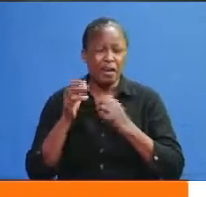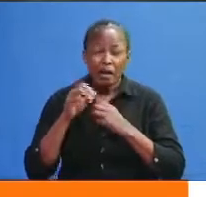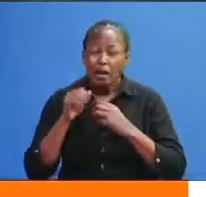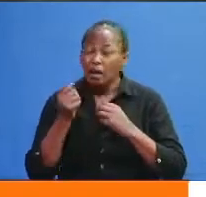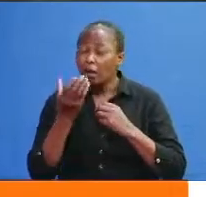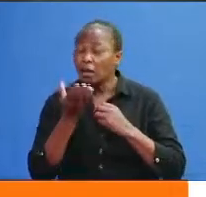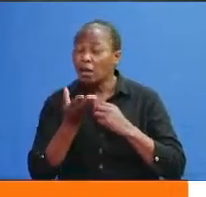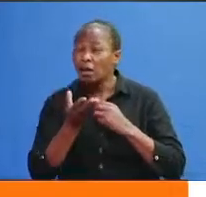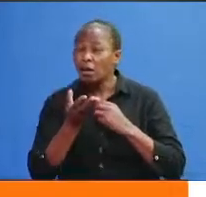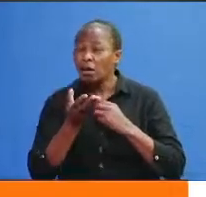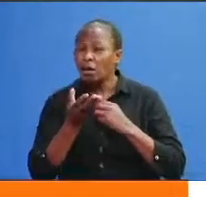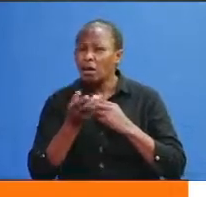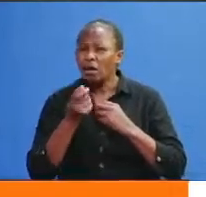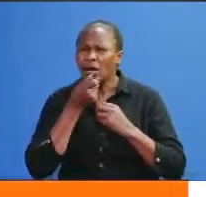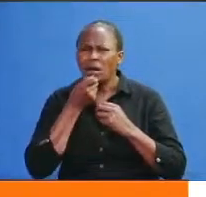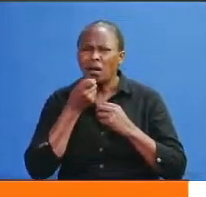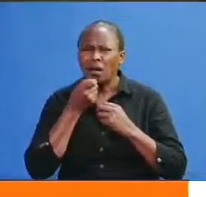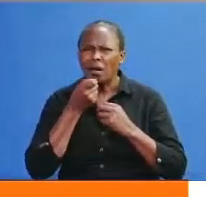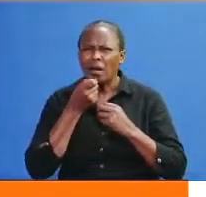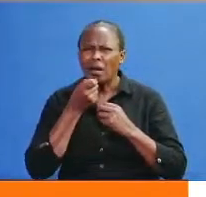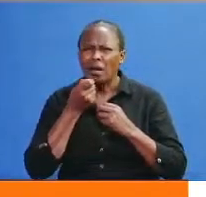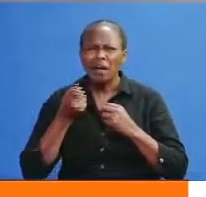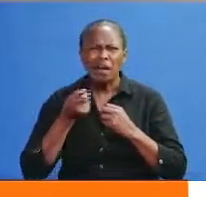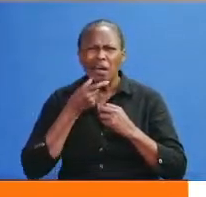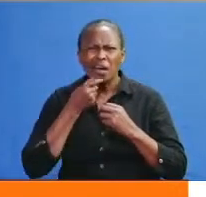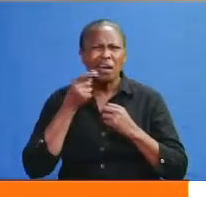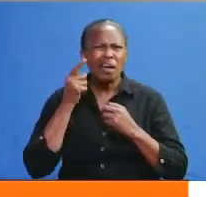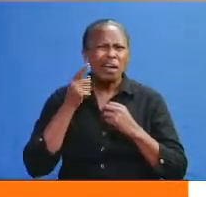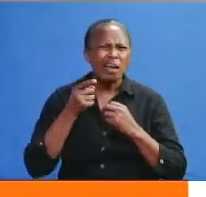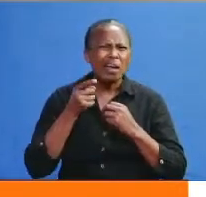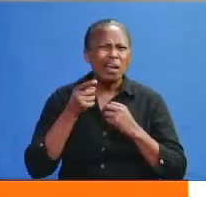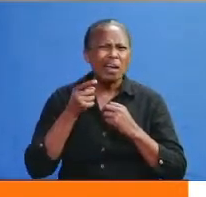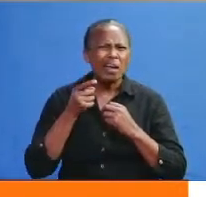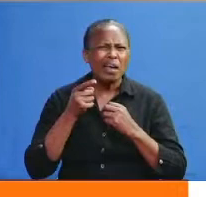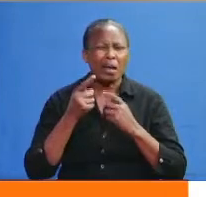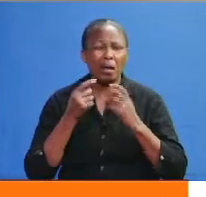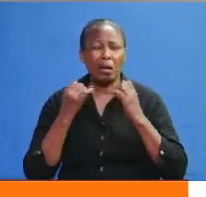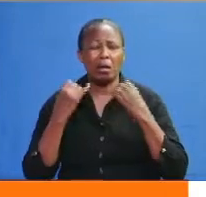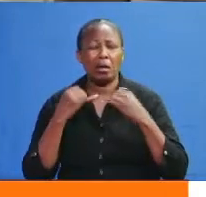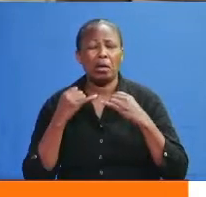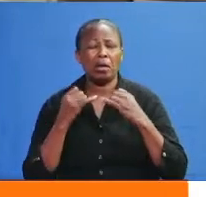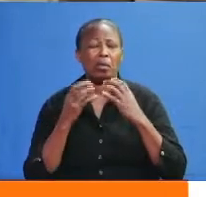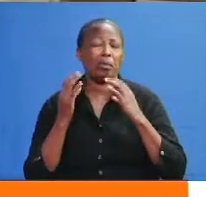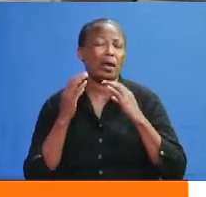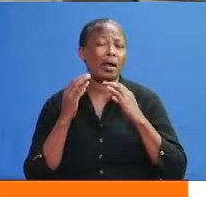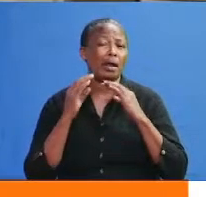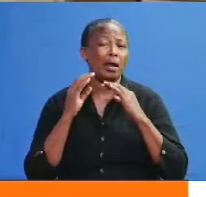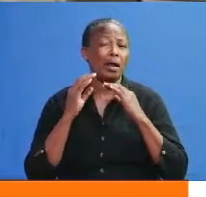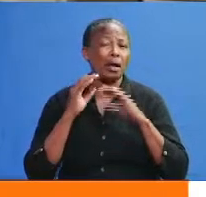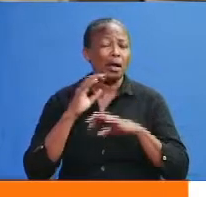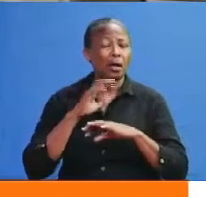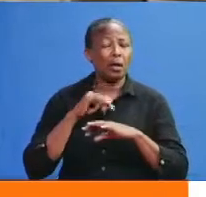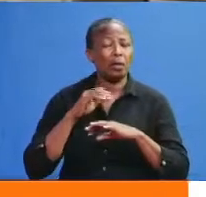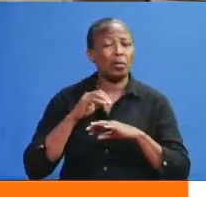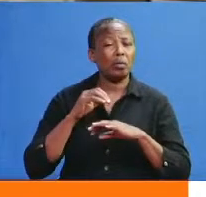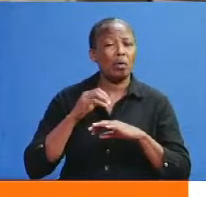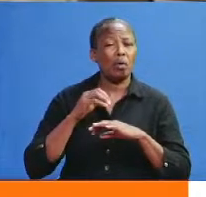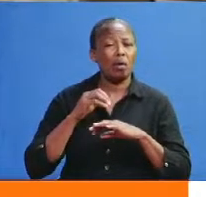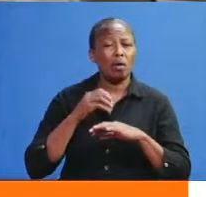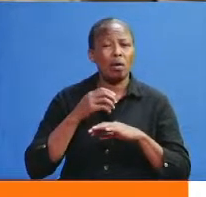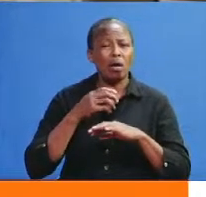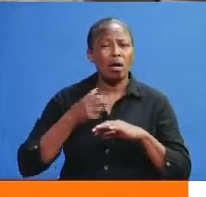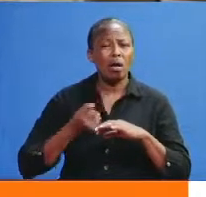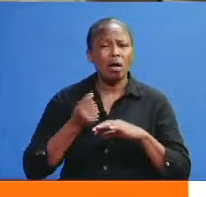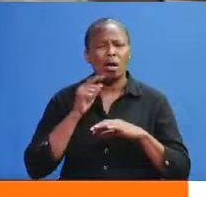footage, Bashir tried to call his wife, but the call was interrupted and his phone confiscated in what is presumed